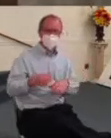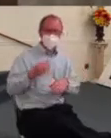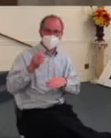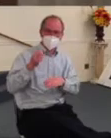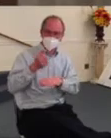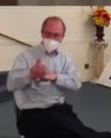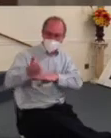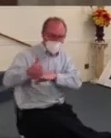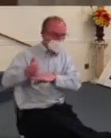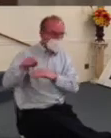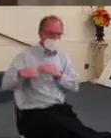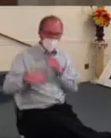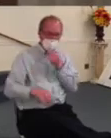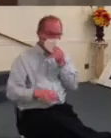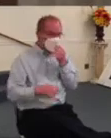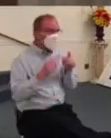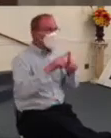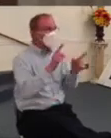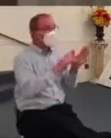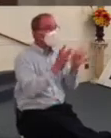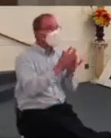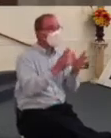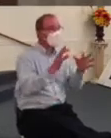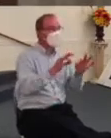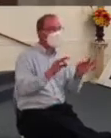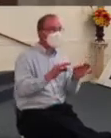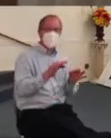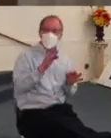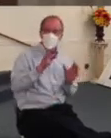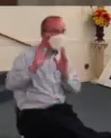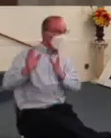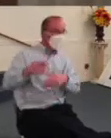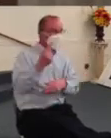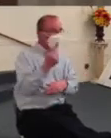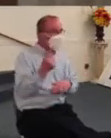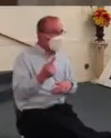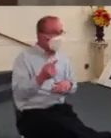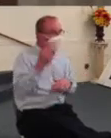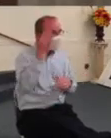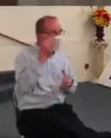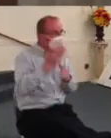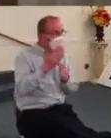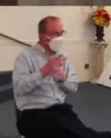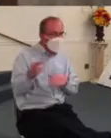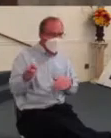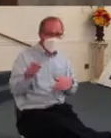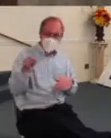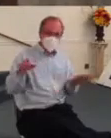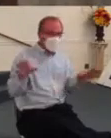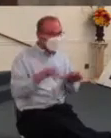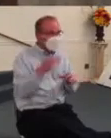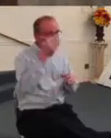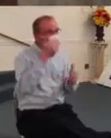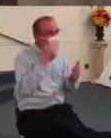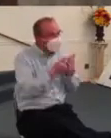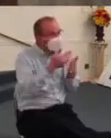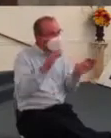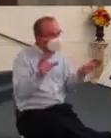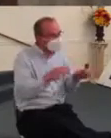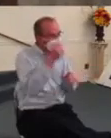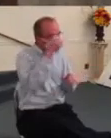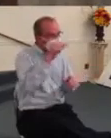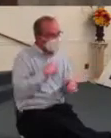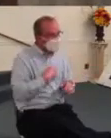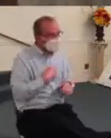her? She has done a good deed to me. For you always have the poor with you, and wherever